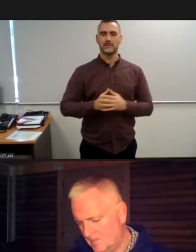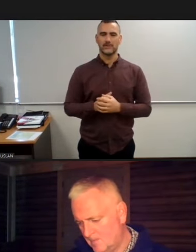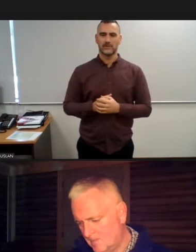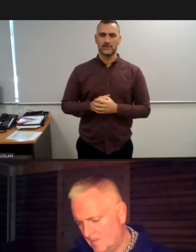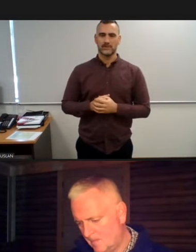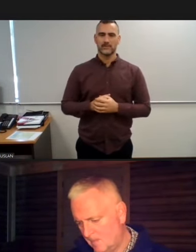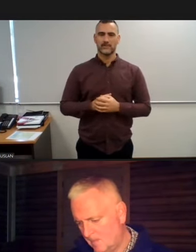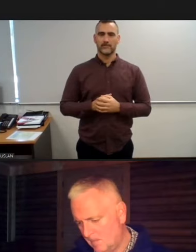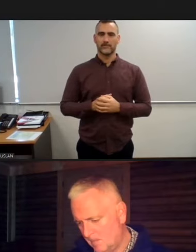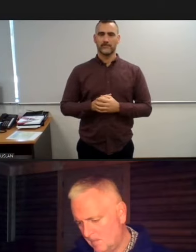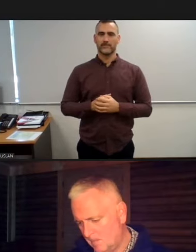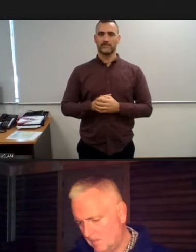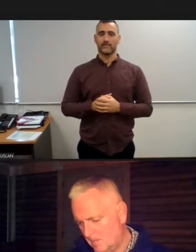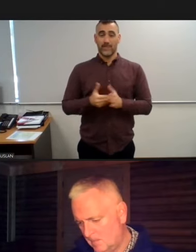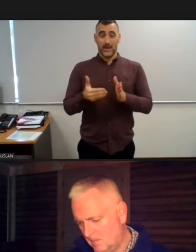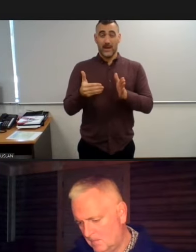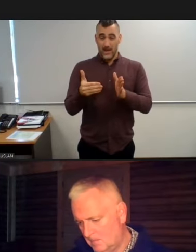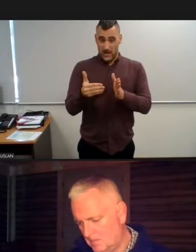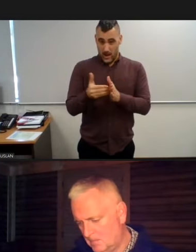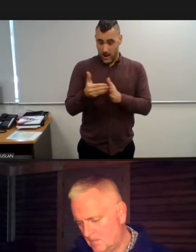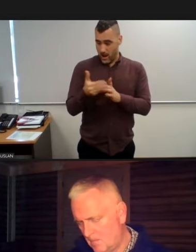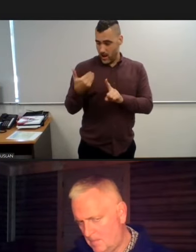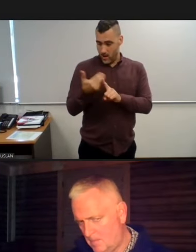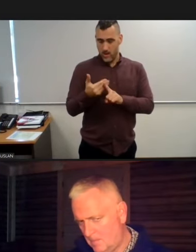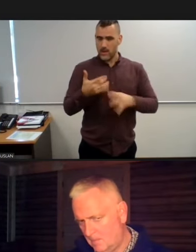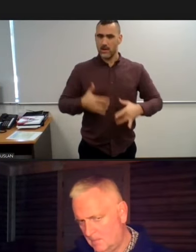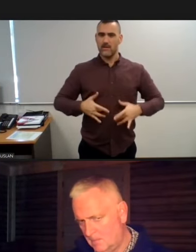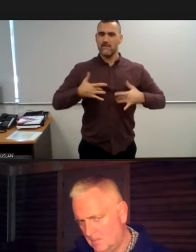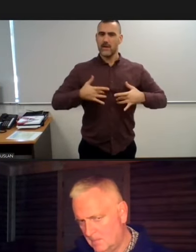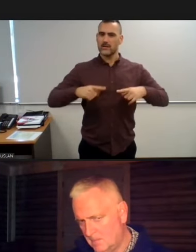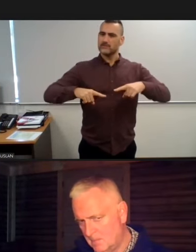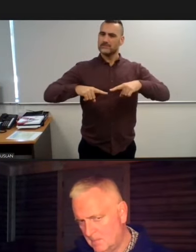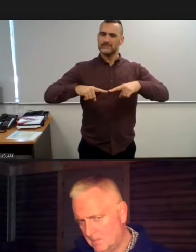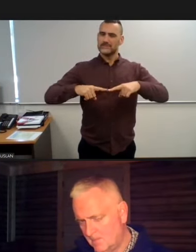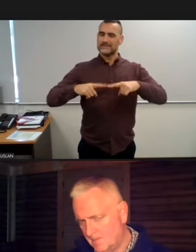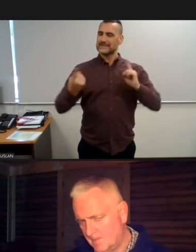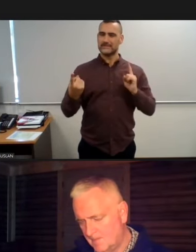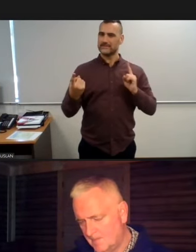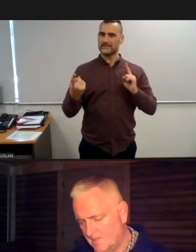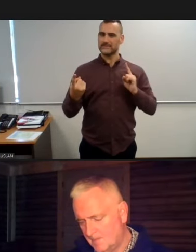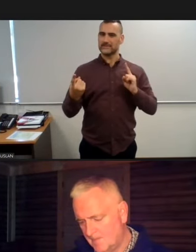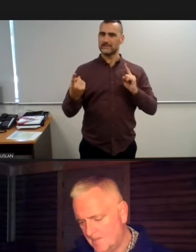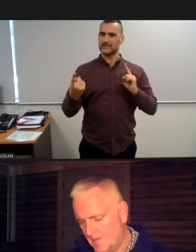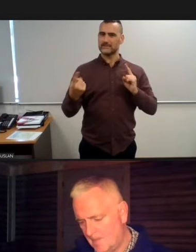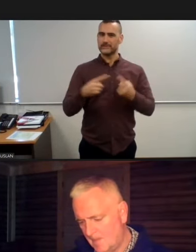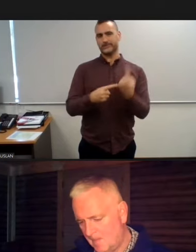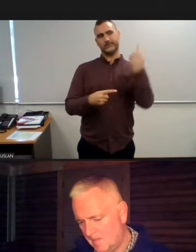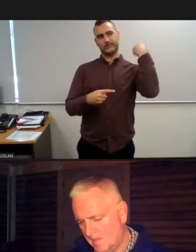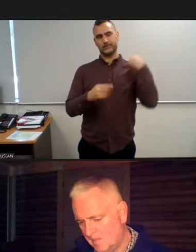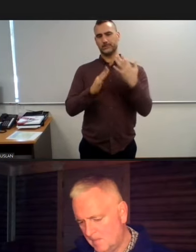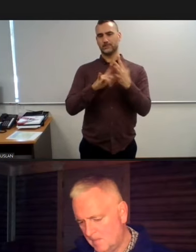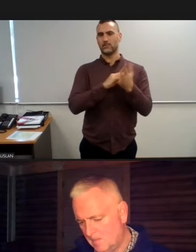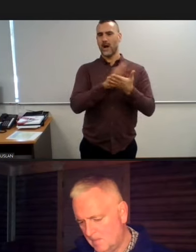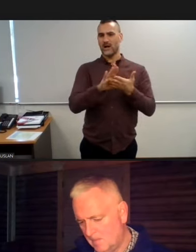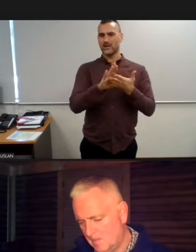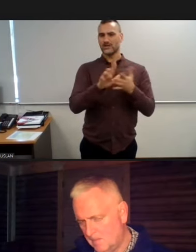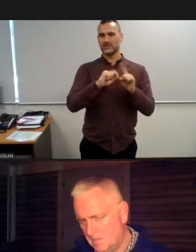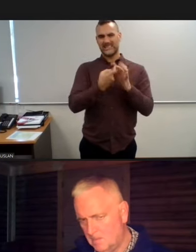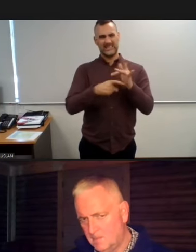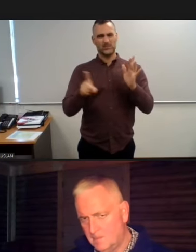the response is quite different in character from, you know, perhaps a March, April version of it. We are